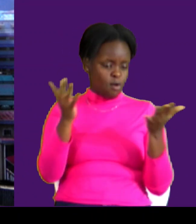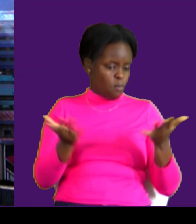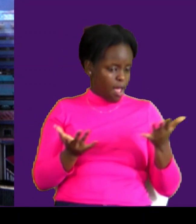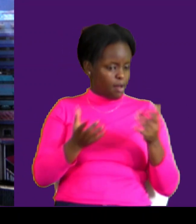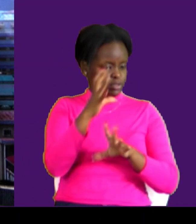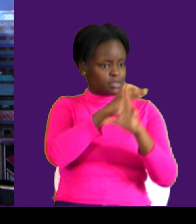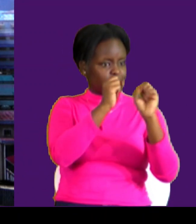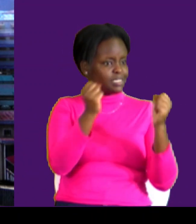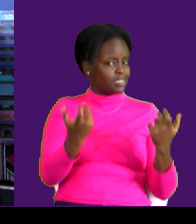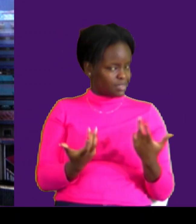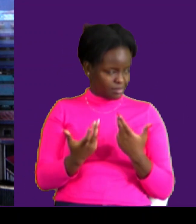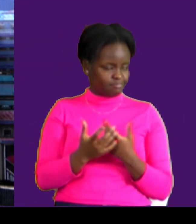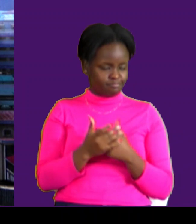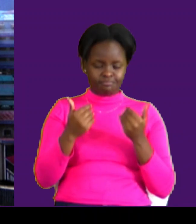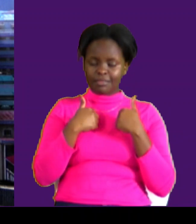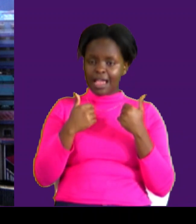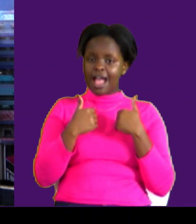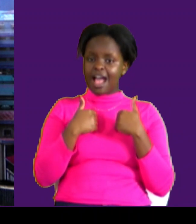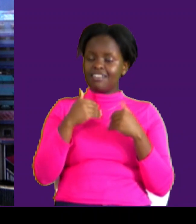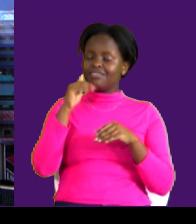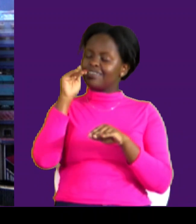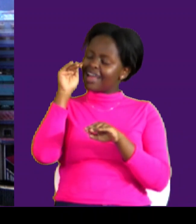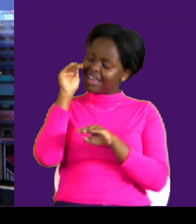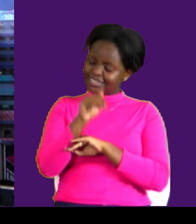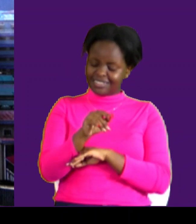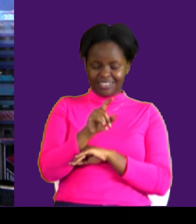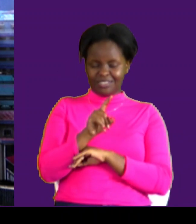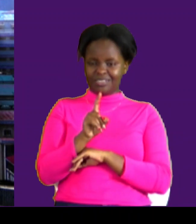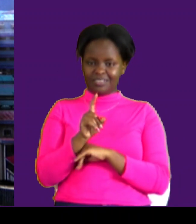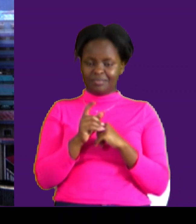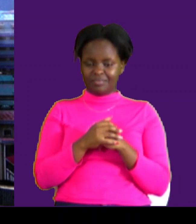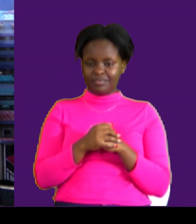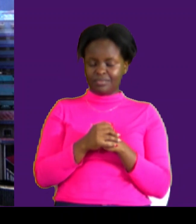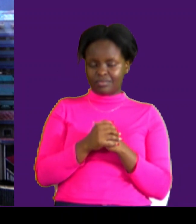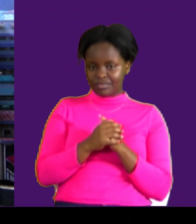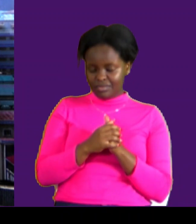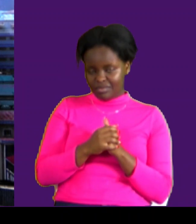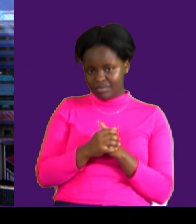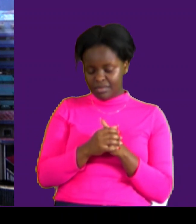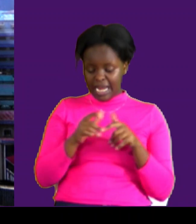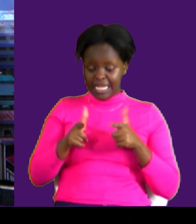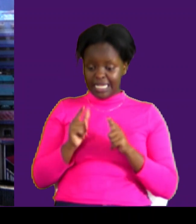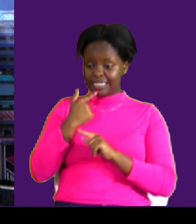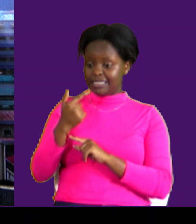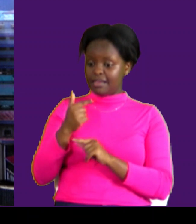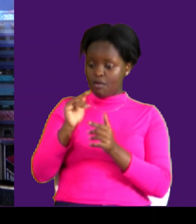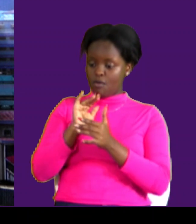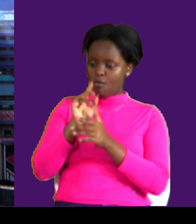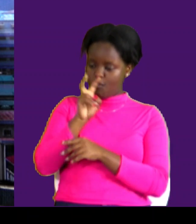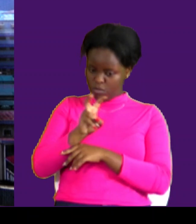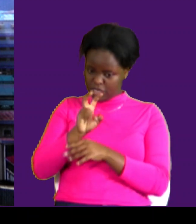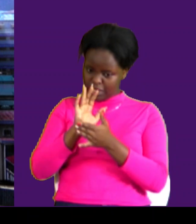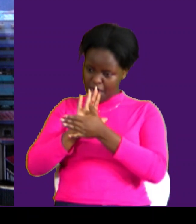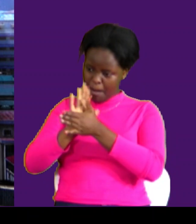president? Okay. Yeah. I have this urge to ask you Yeah. a question. Yeah. Let's say you are watching a movie.